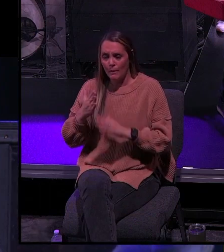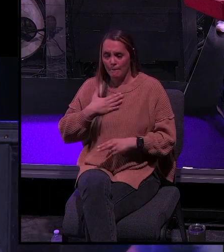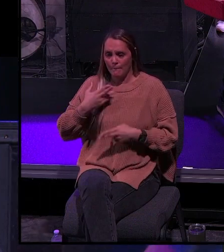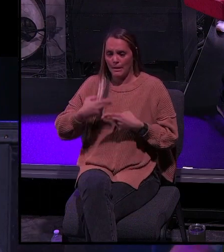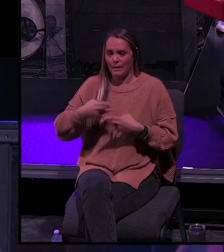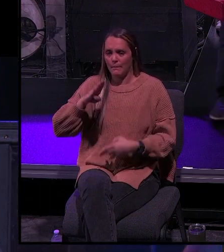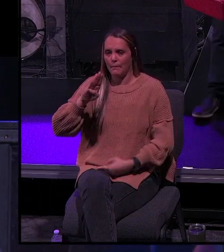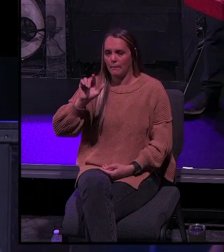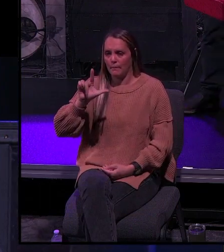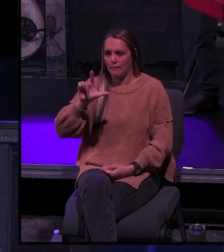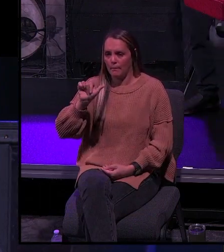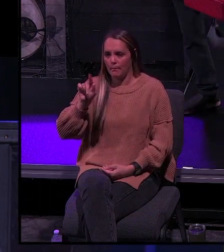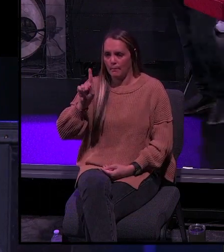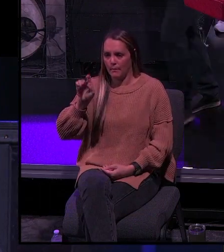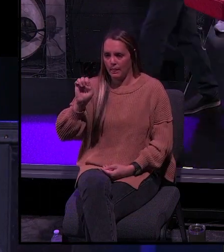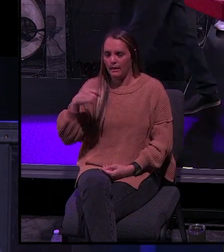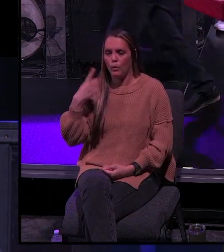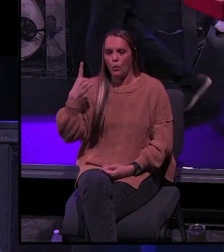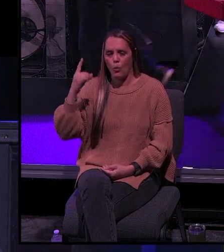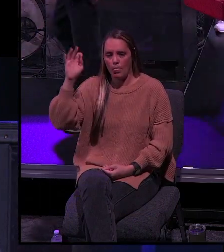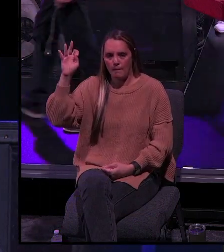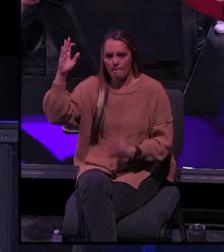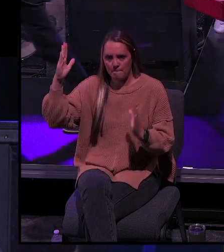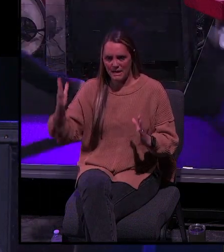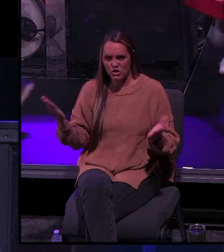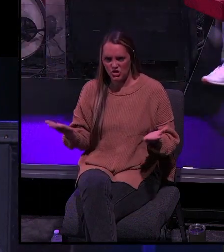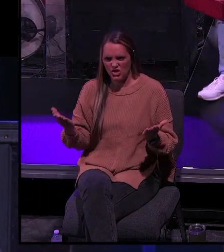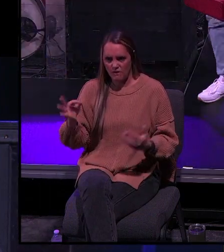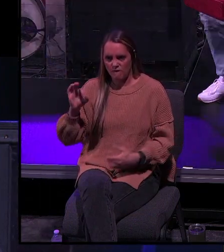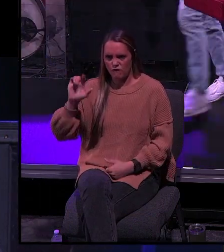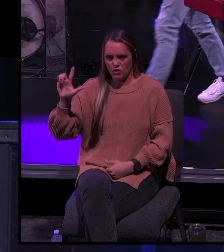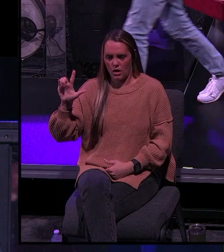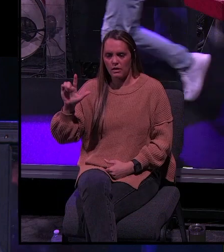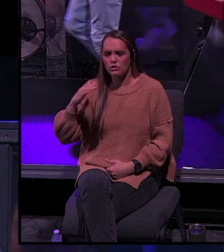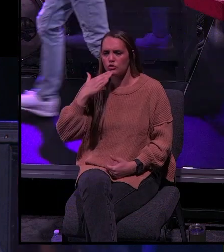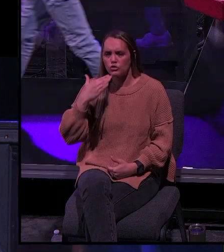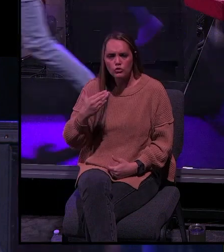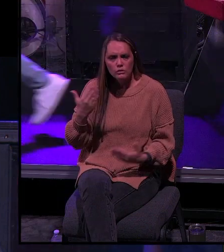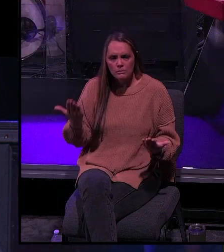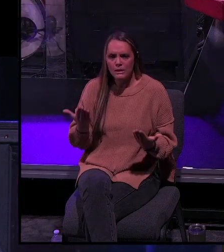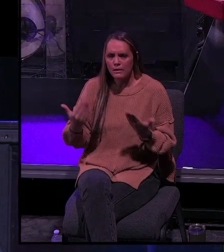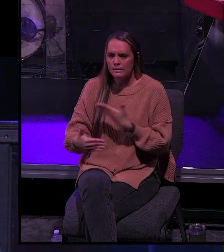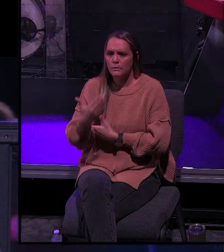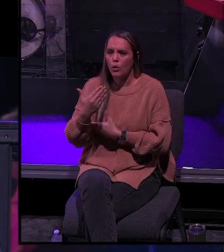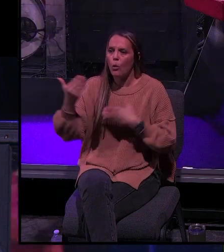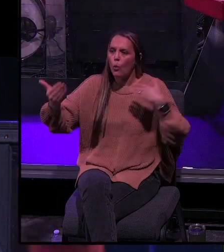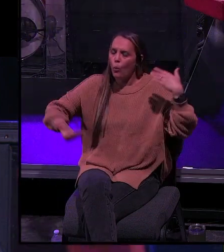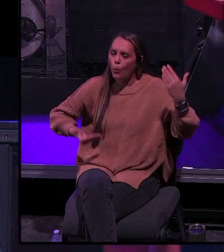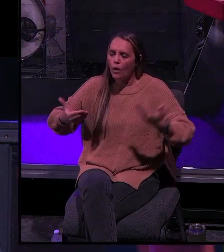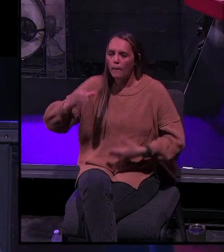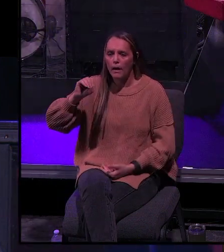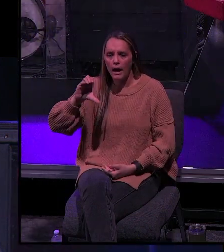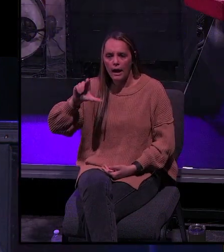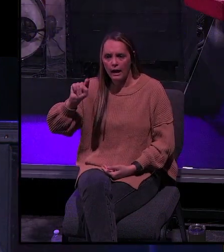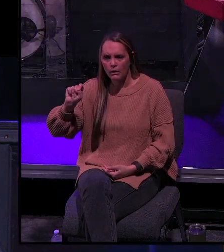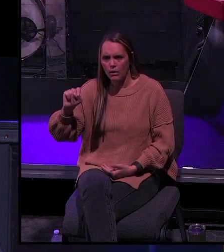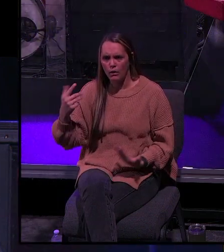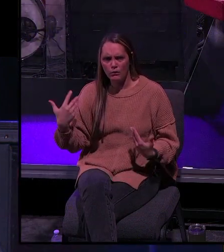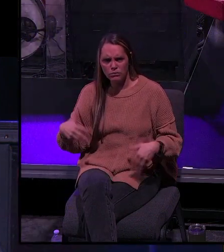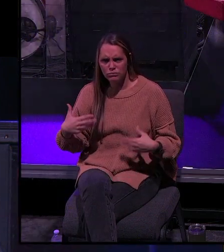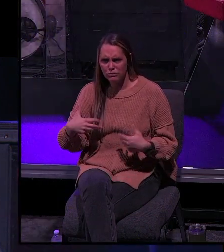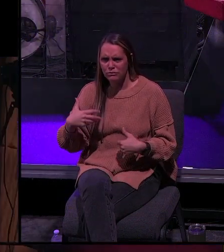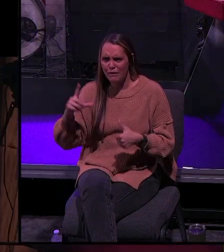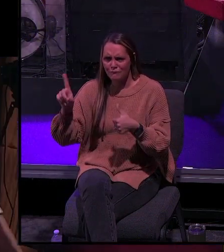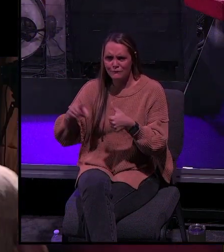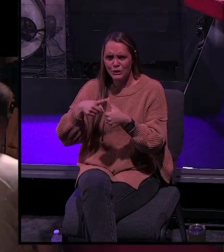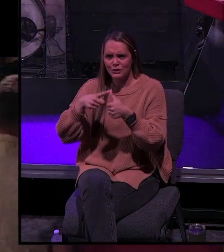be one of the pastors here at Frontline. Just good to be here this morning. Welcome to October. Man, first Sunday